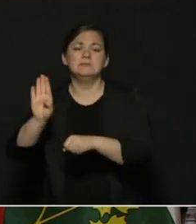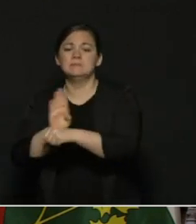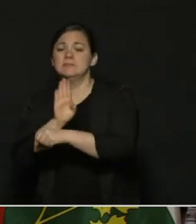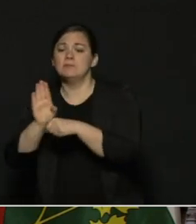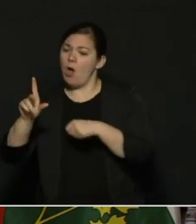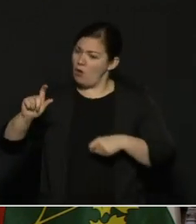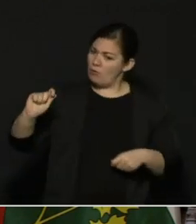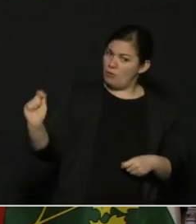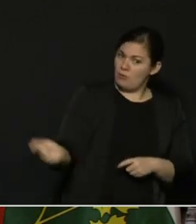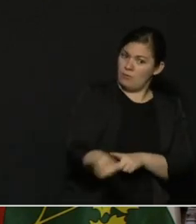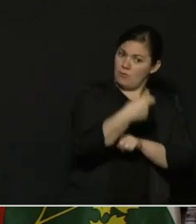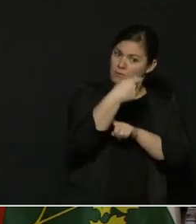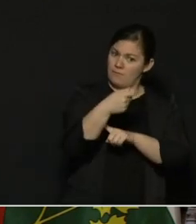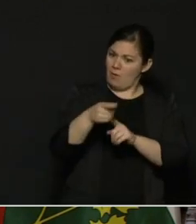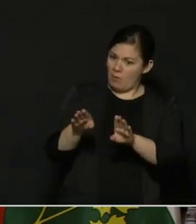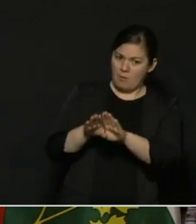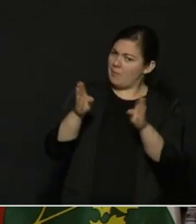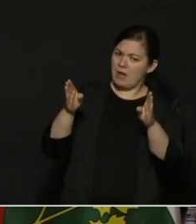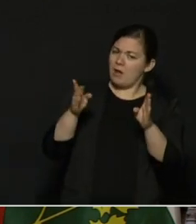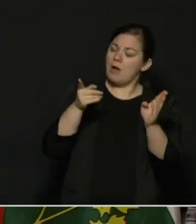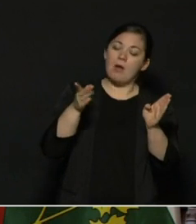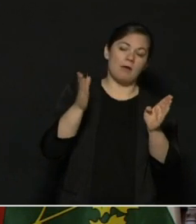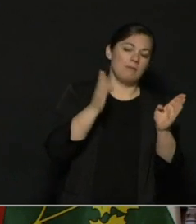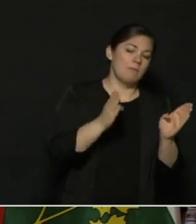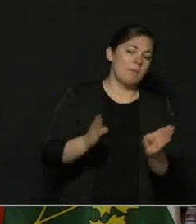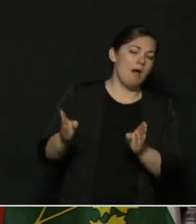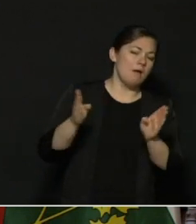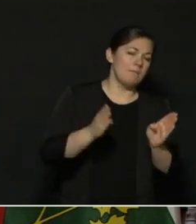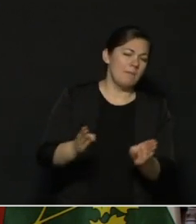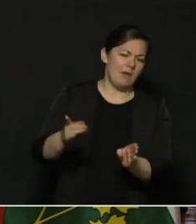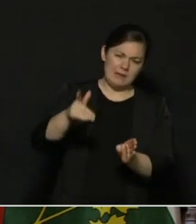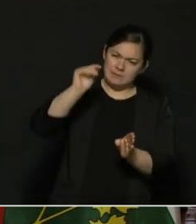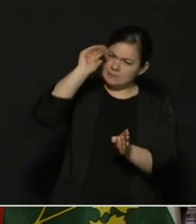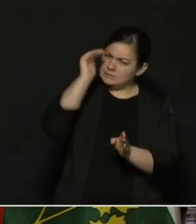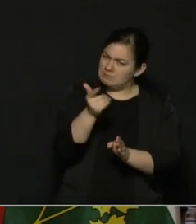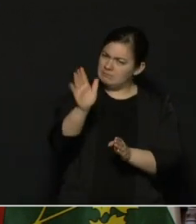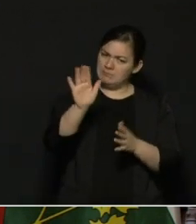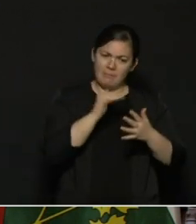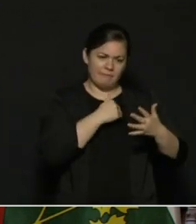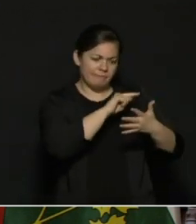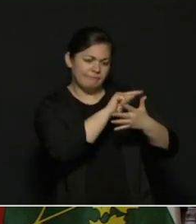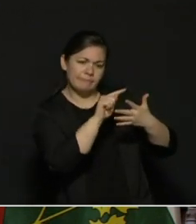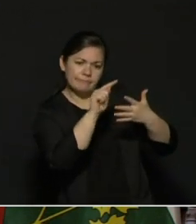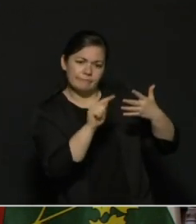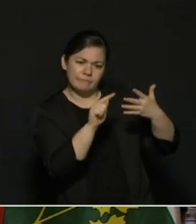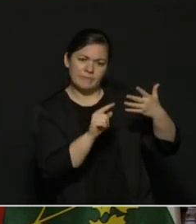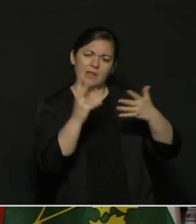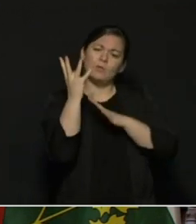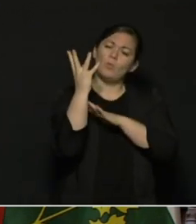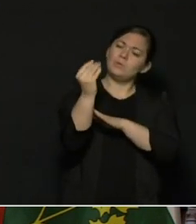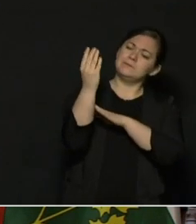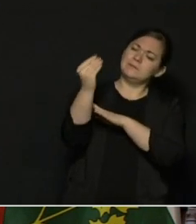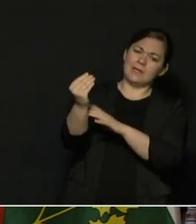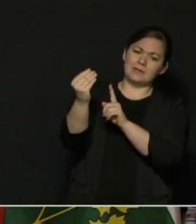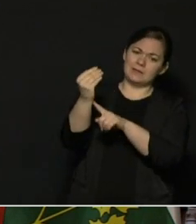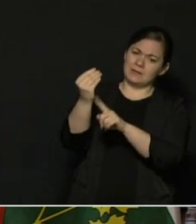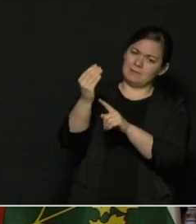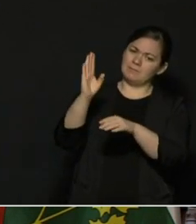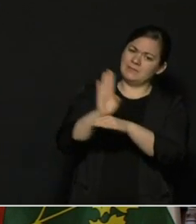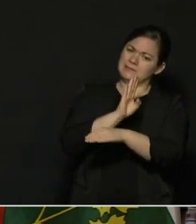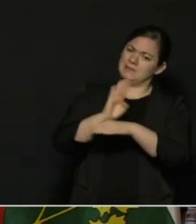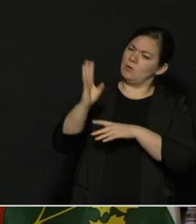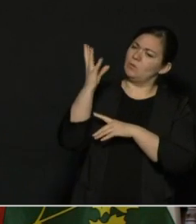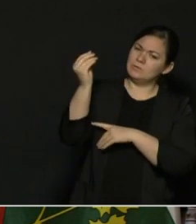like it's largely outdoor industry. What would be next? I mean, it seems we're in maybe day